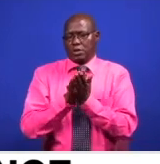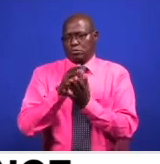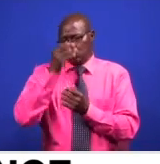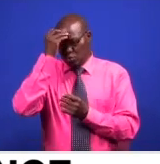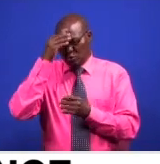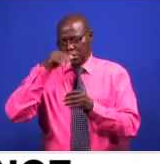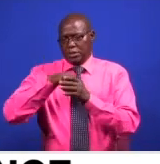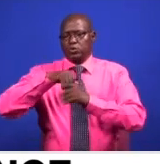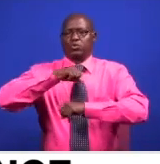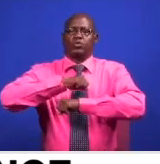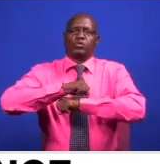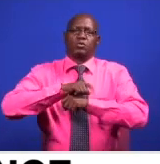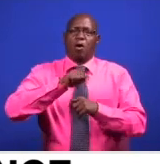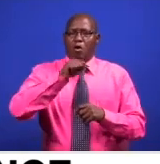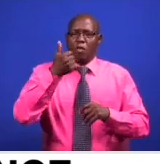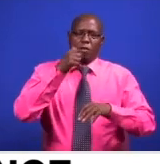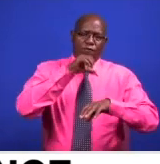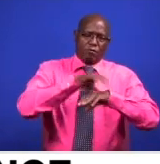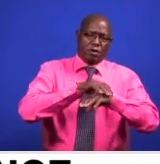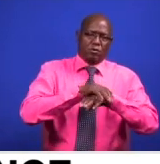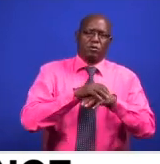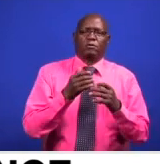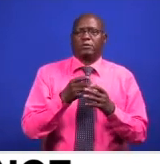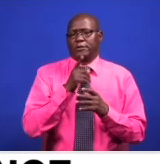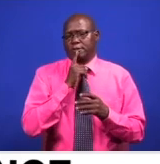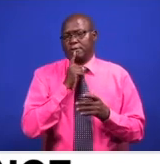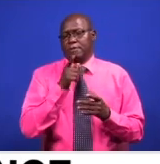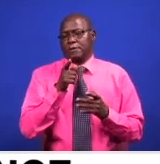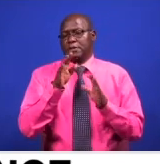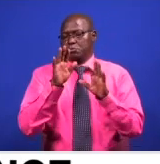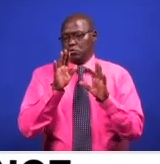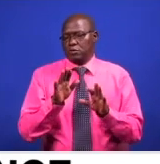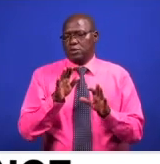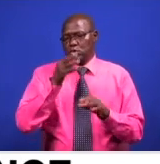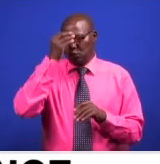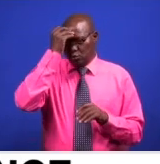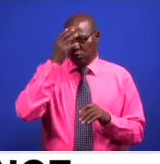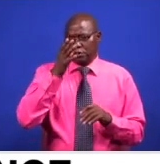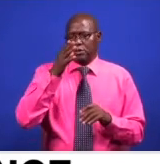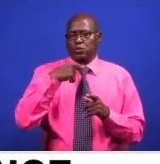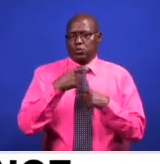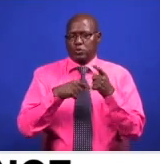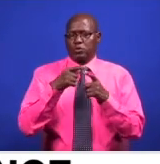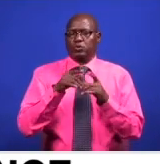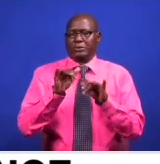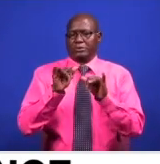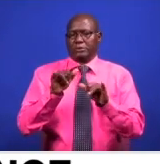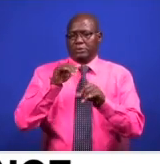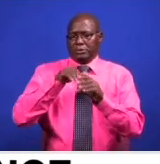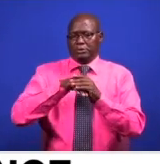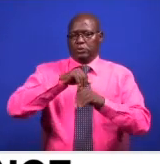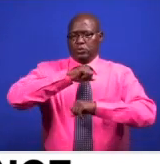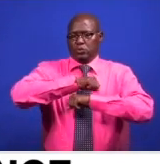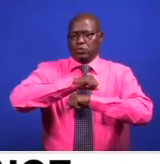Kenya Keys other founders, Brent and Rinda Hayes, said that it is important that students continue to remain in school during